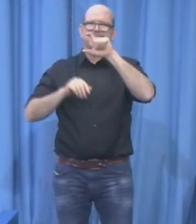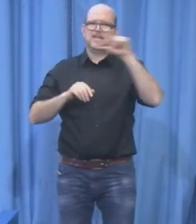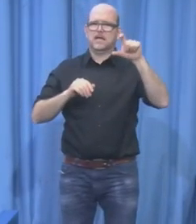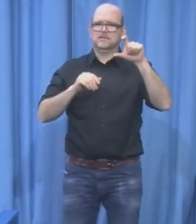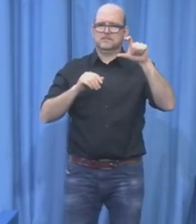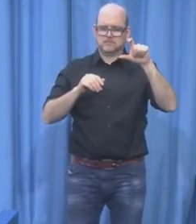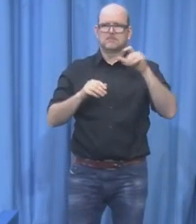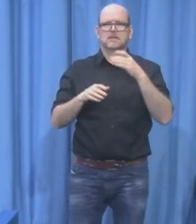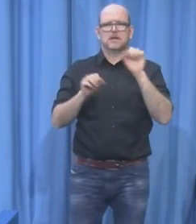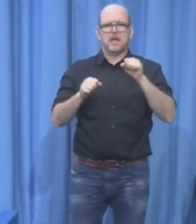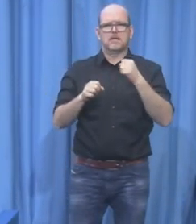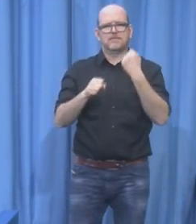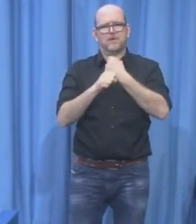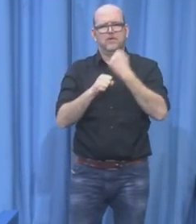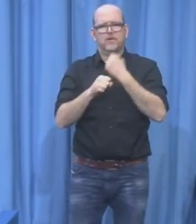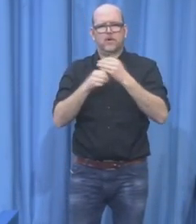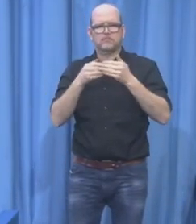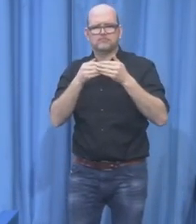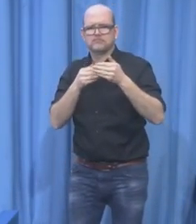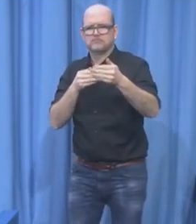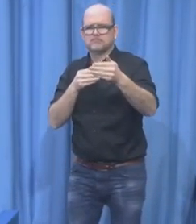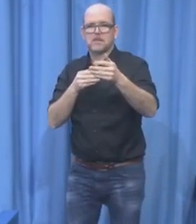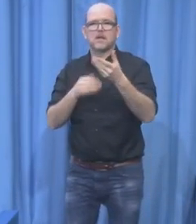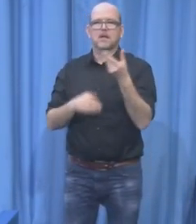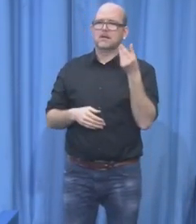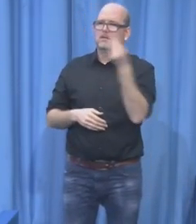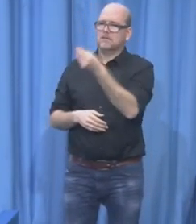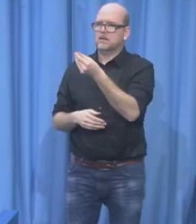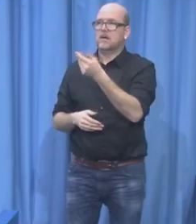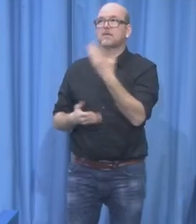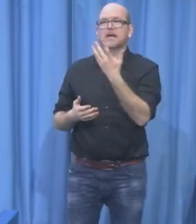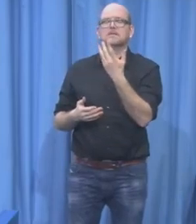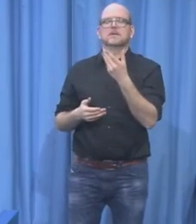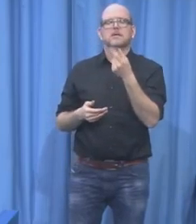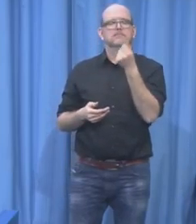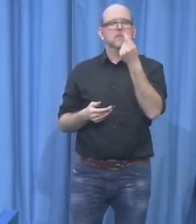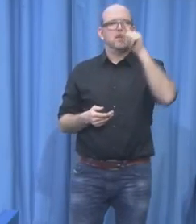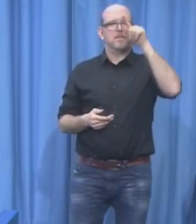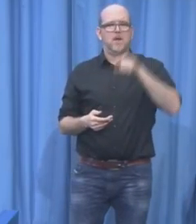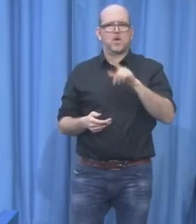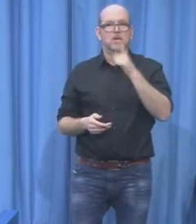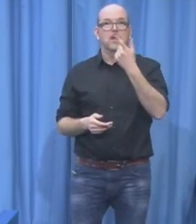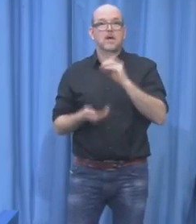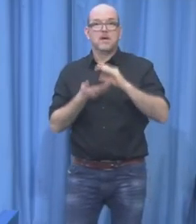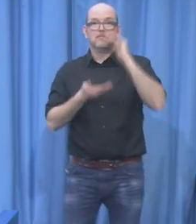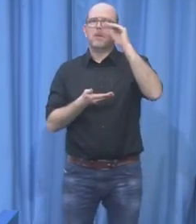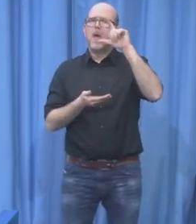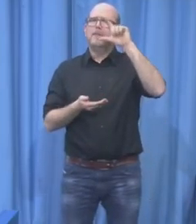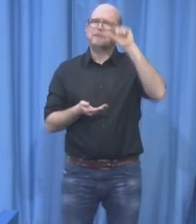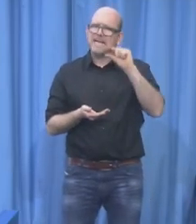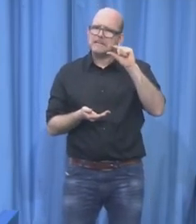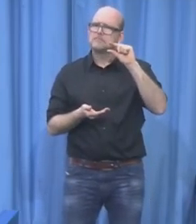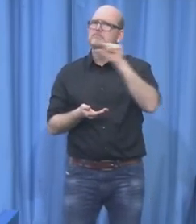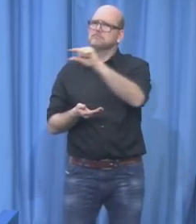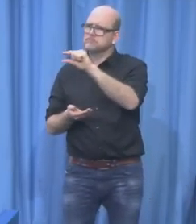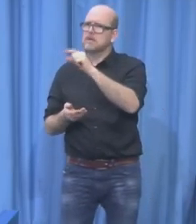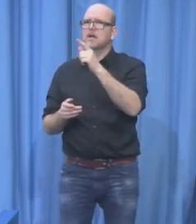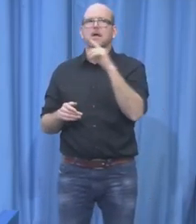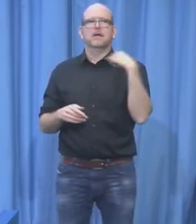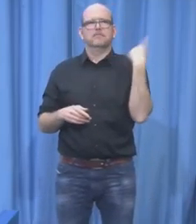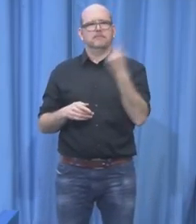unpaid work in our summer employment program. The jobs are anywhere between 4 and 25 hours a week because we like